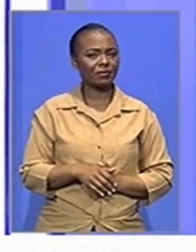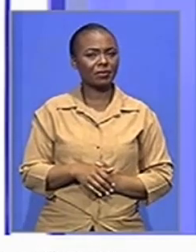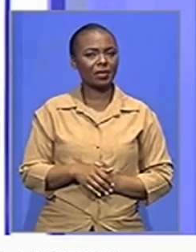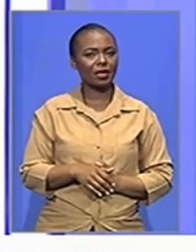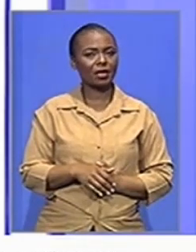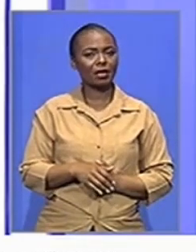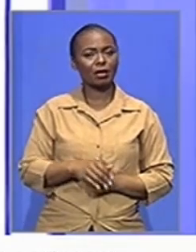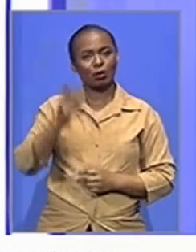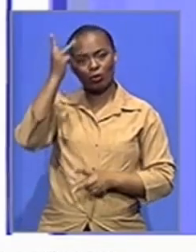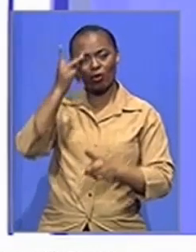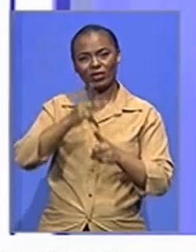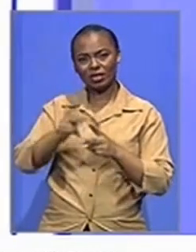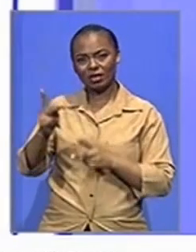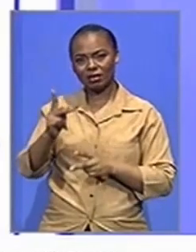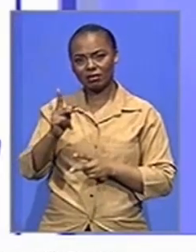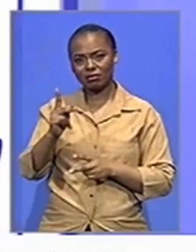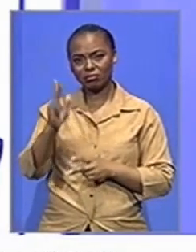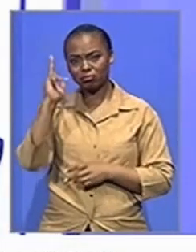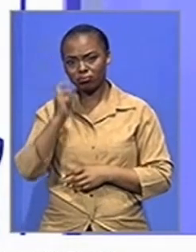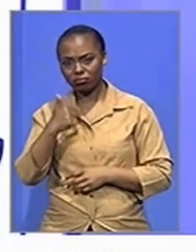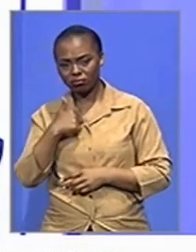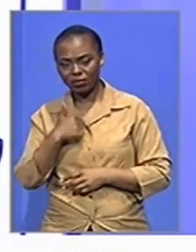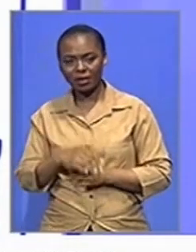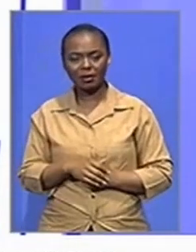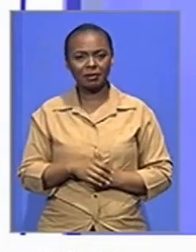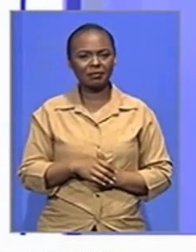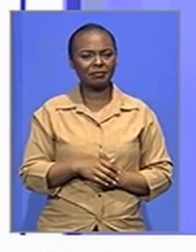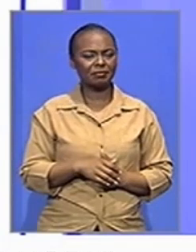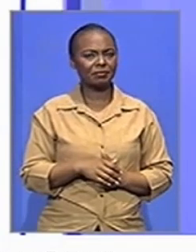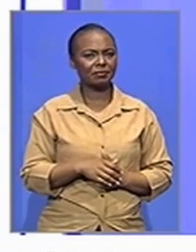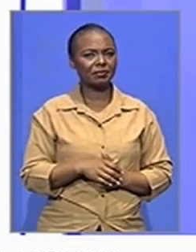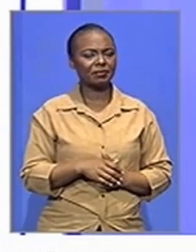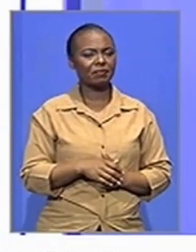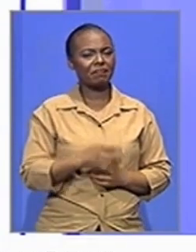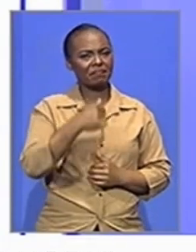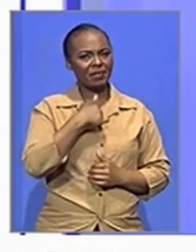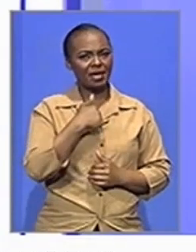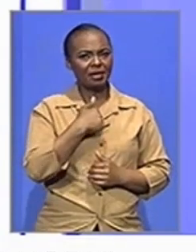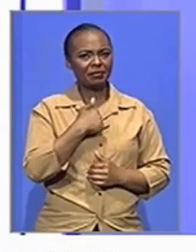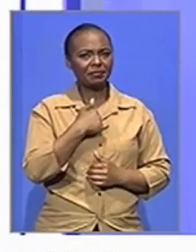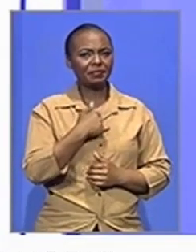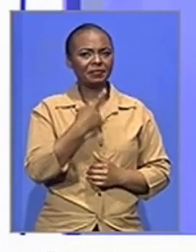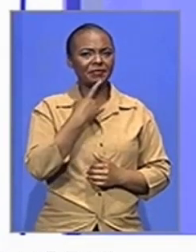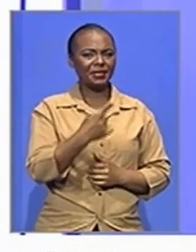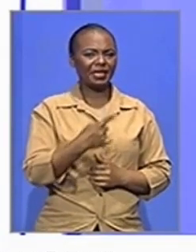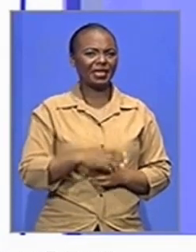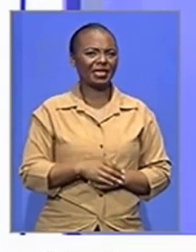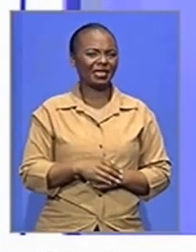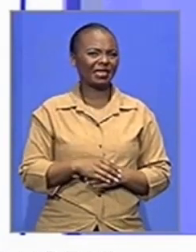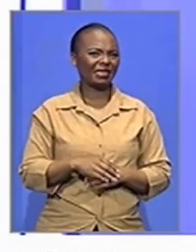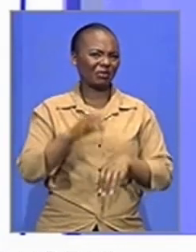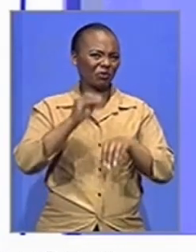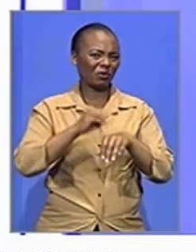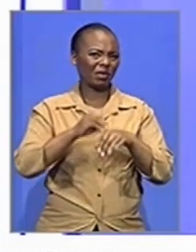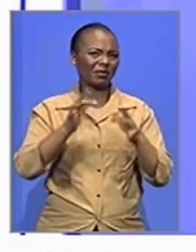Professor Hanyane re sentse re le mmogo. Ke a gotla re nkare feed from mo lona mo ina le go